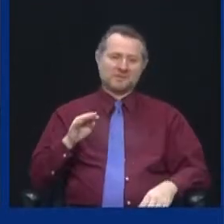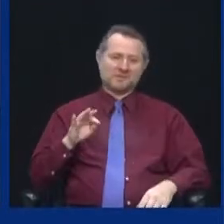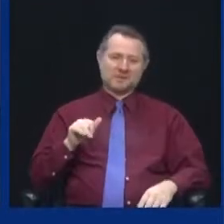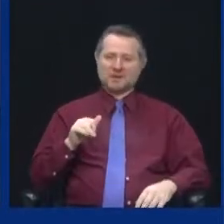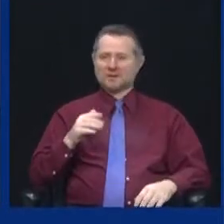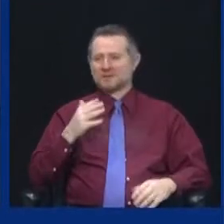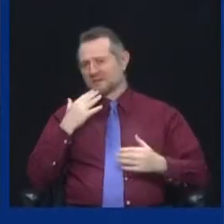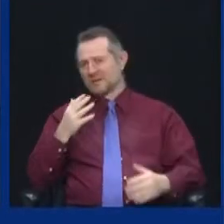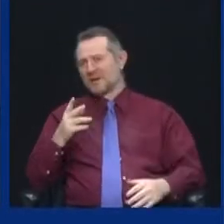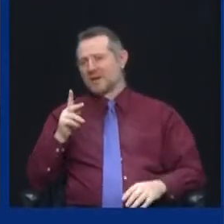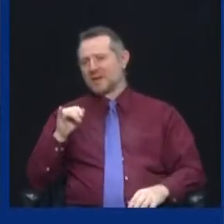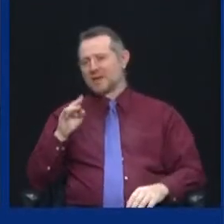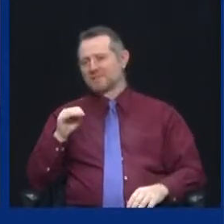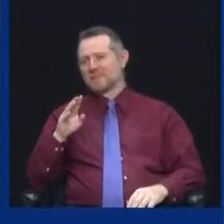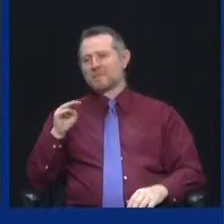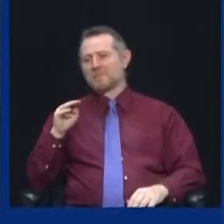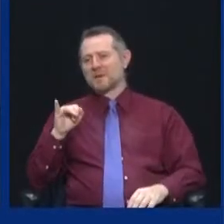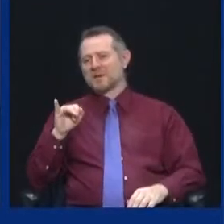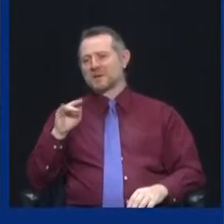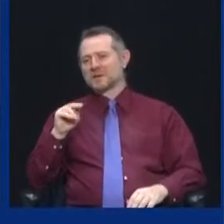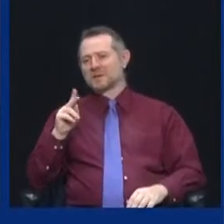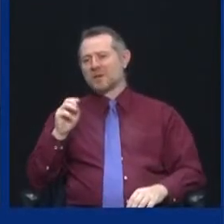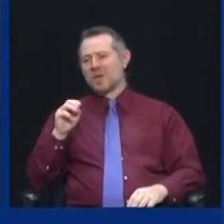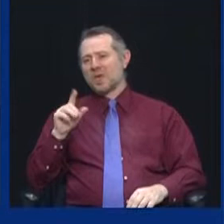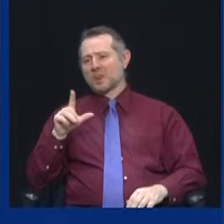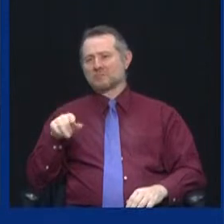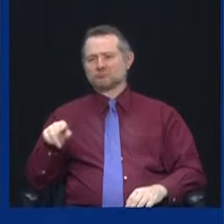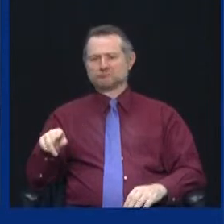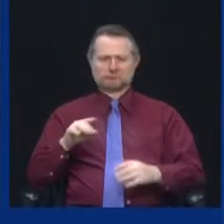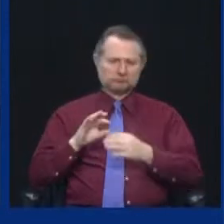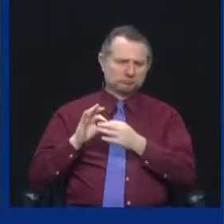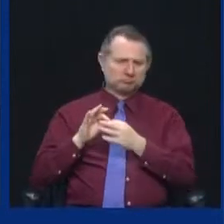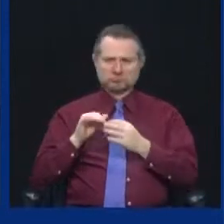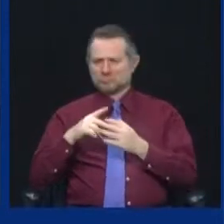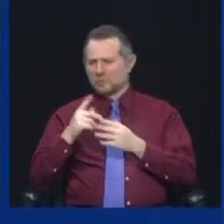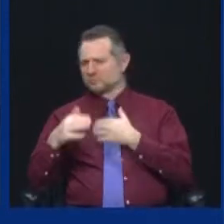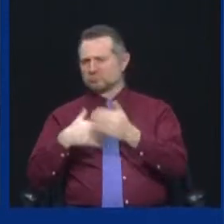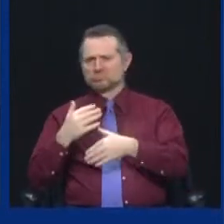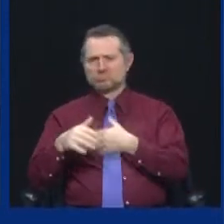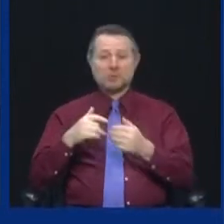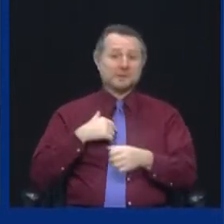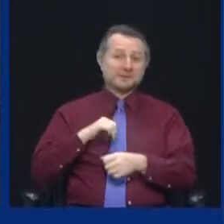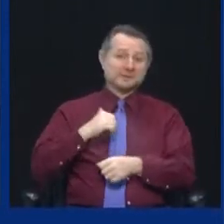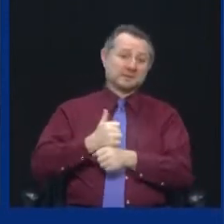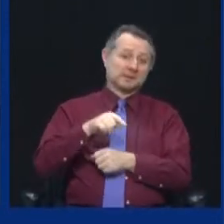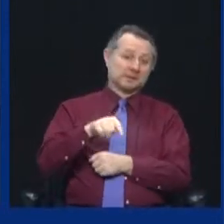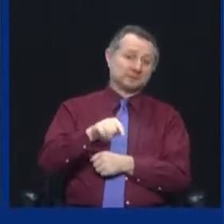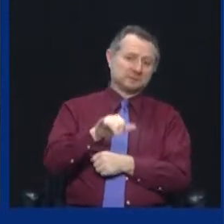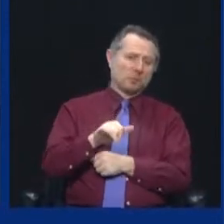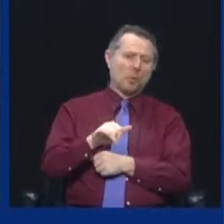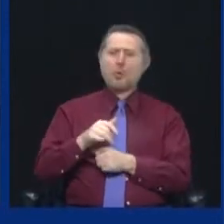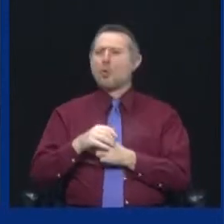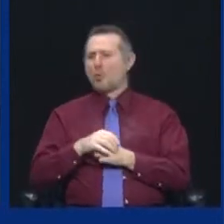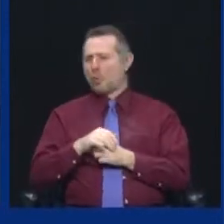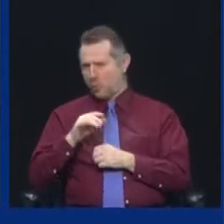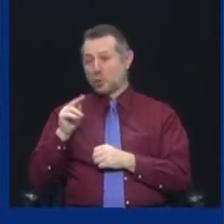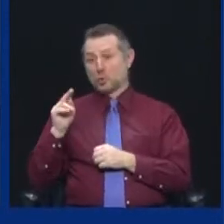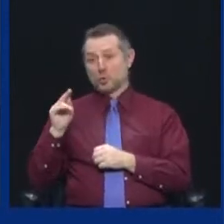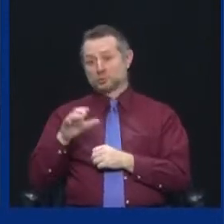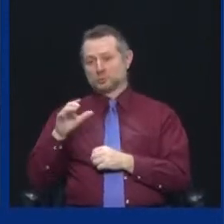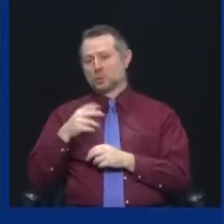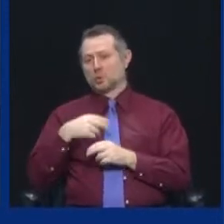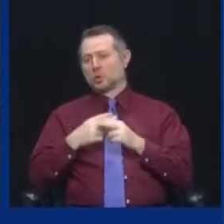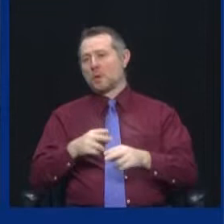Minkle, for cooperating in this idea. We started this today in New York City with what they call